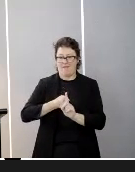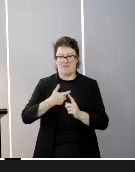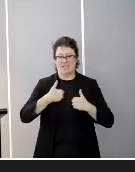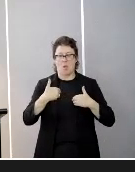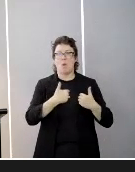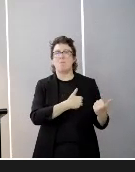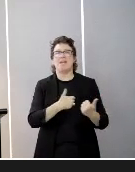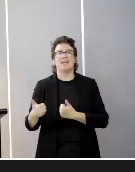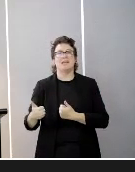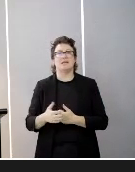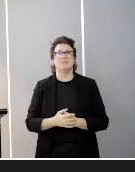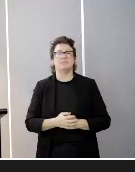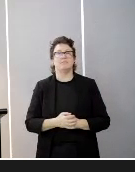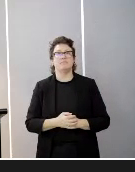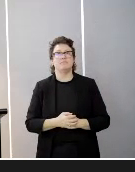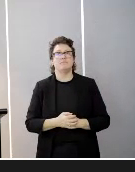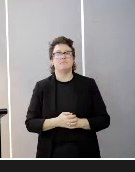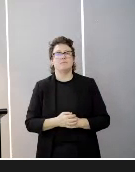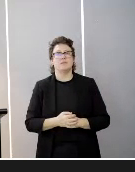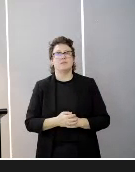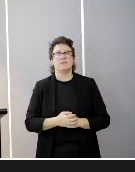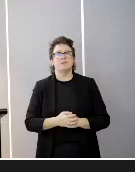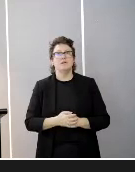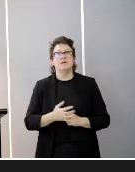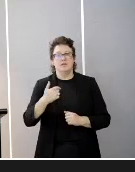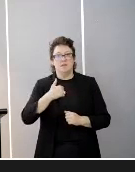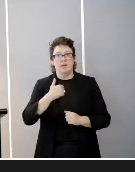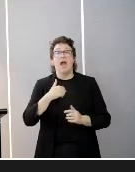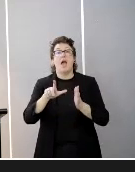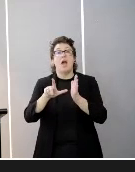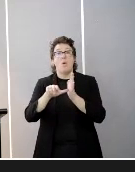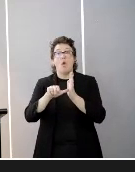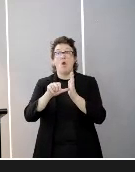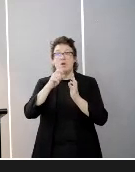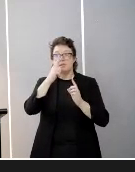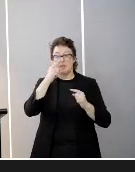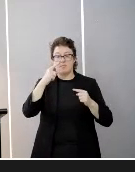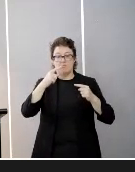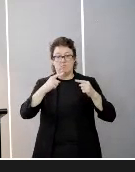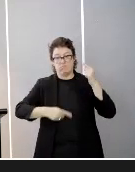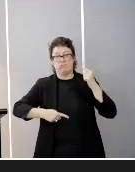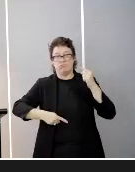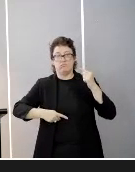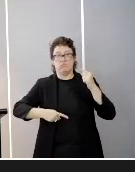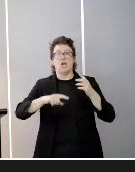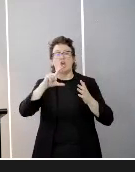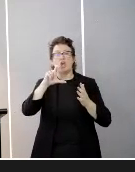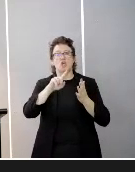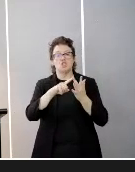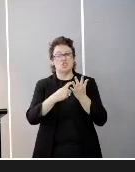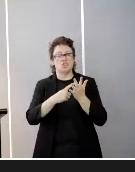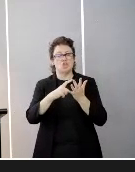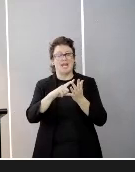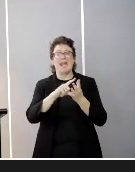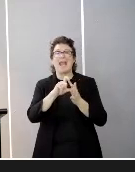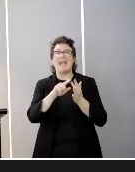Next slide, please. And our clocks can come out of time. This is called circadian disruption. And most of us